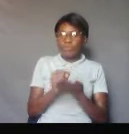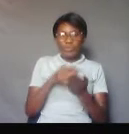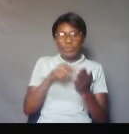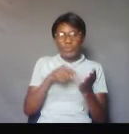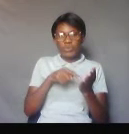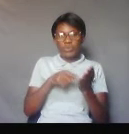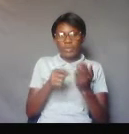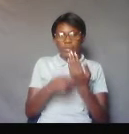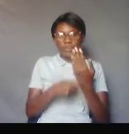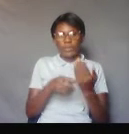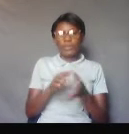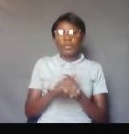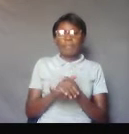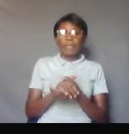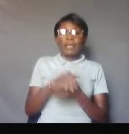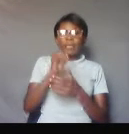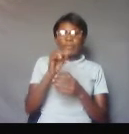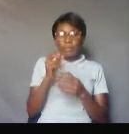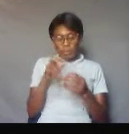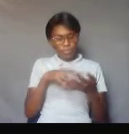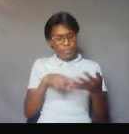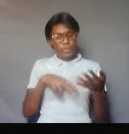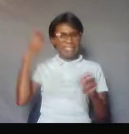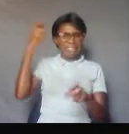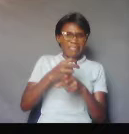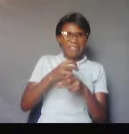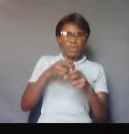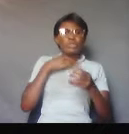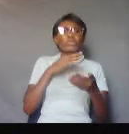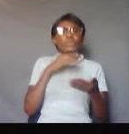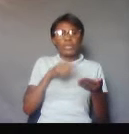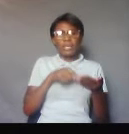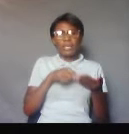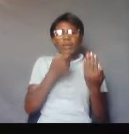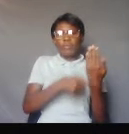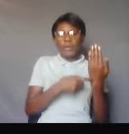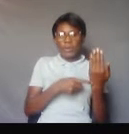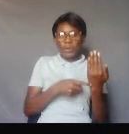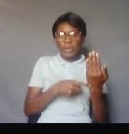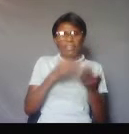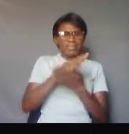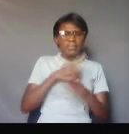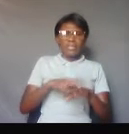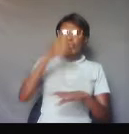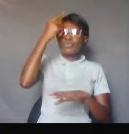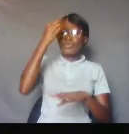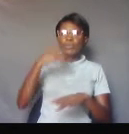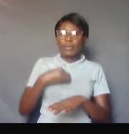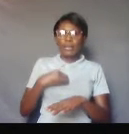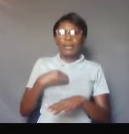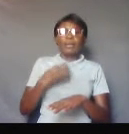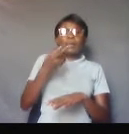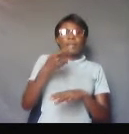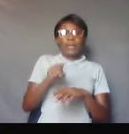referred to, it's very clear that if you were to take that as your ready-made answers to life, it will lead